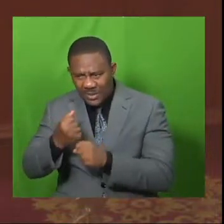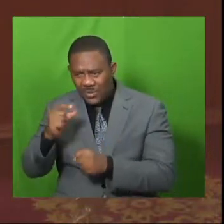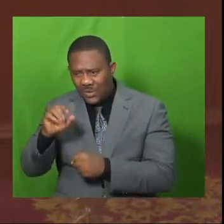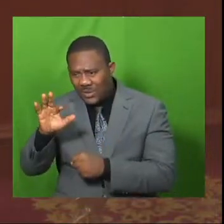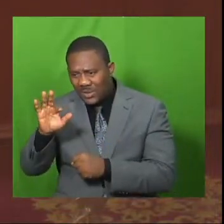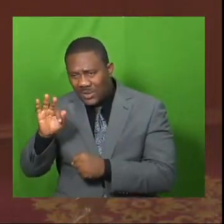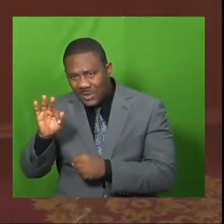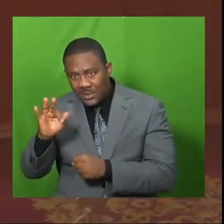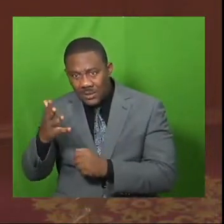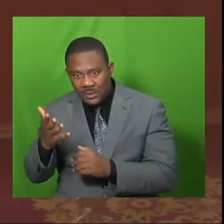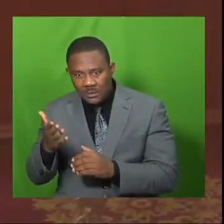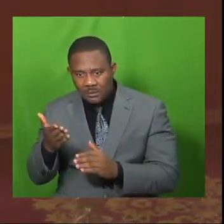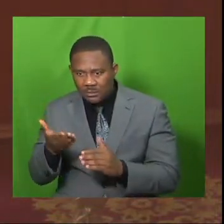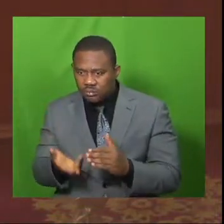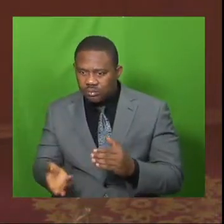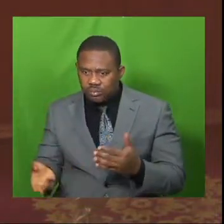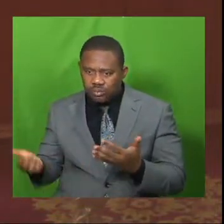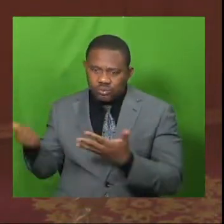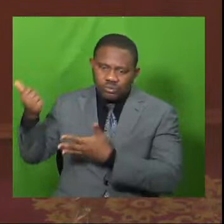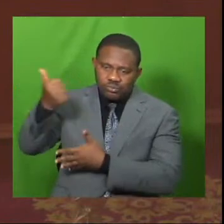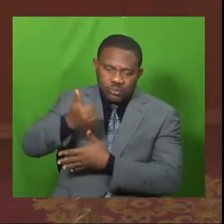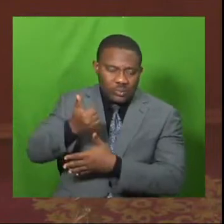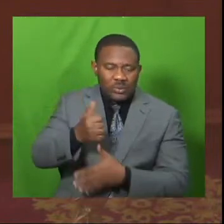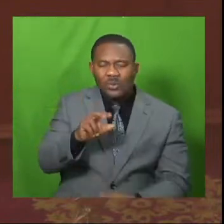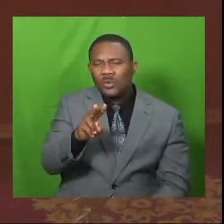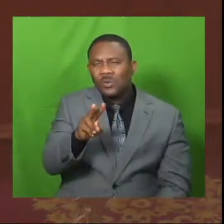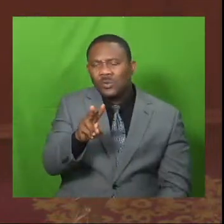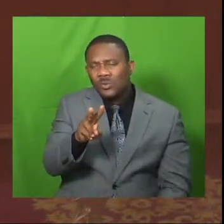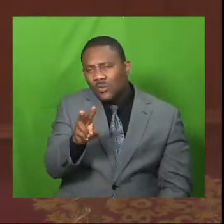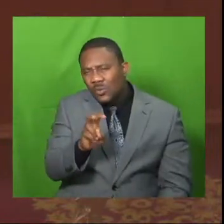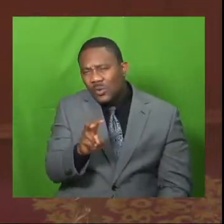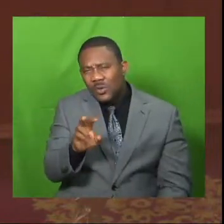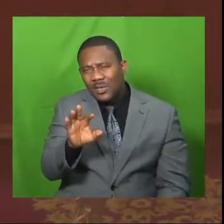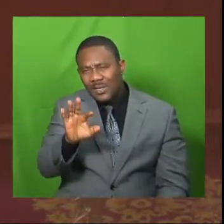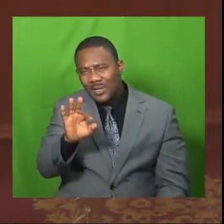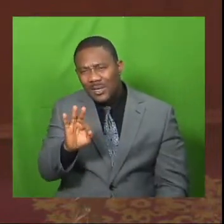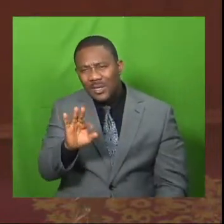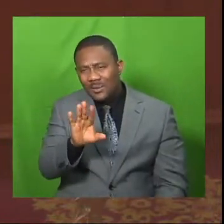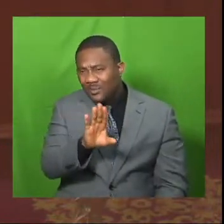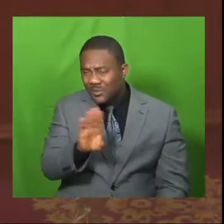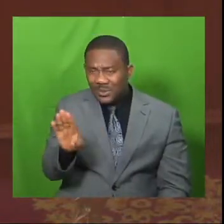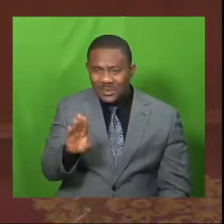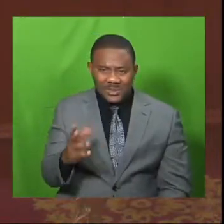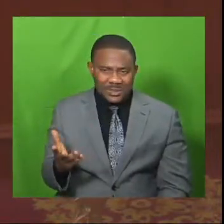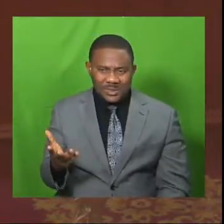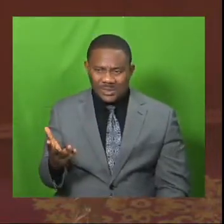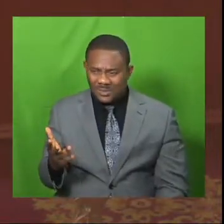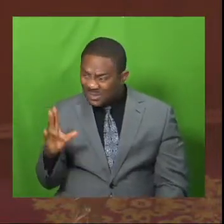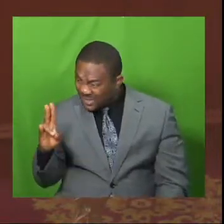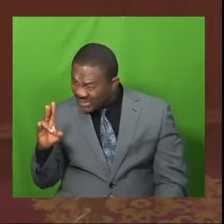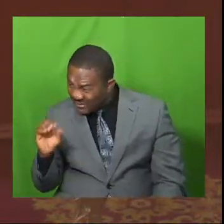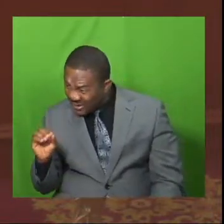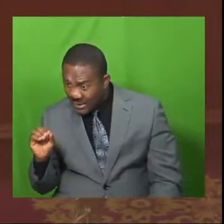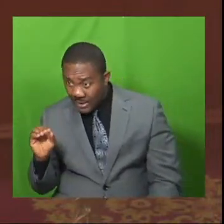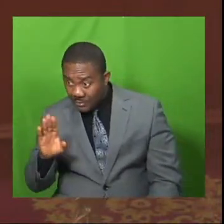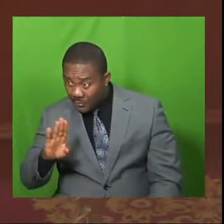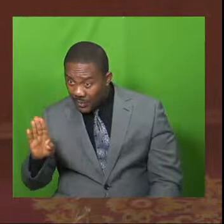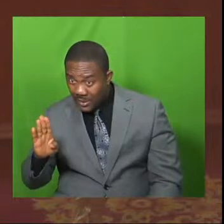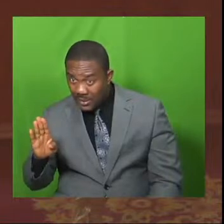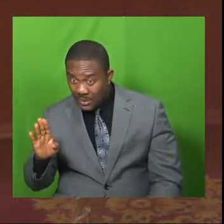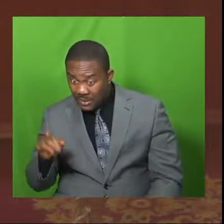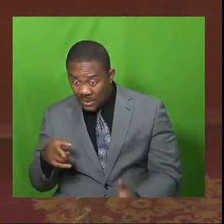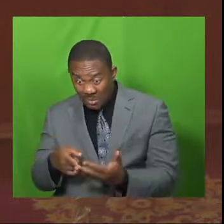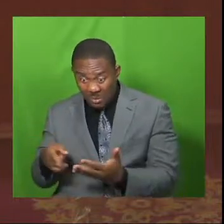to 205 billion in 2023. Are you a magician? How can you move from 70 billion?